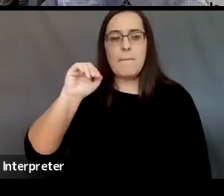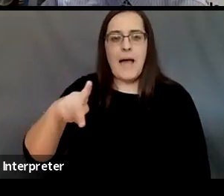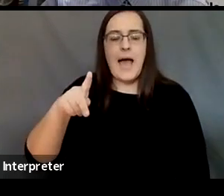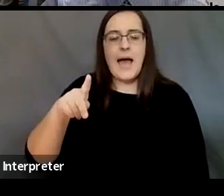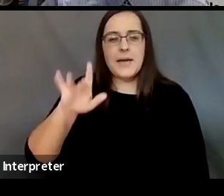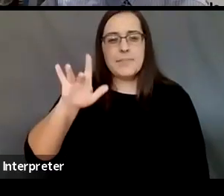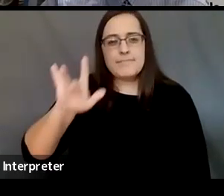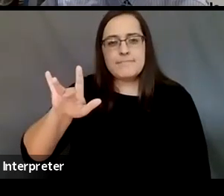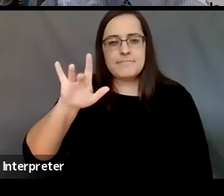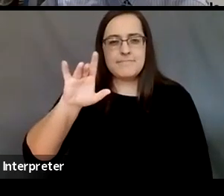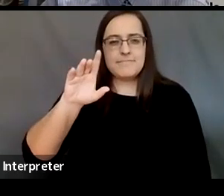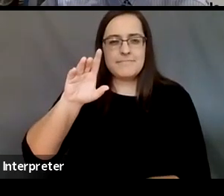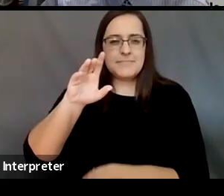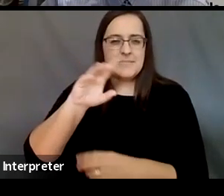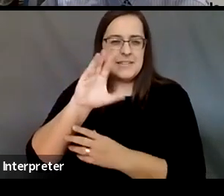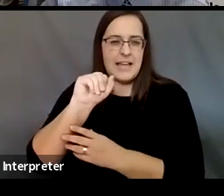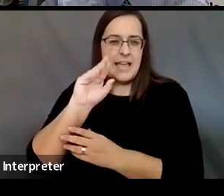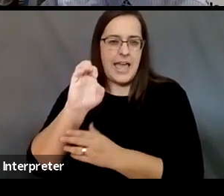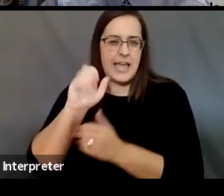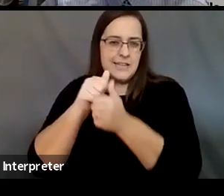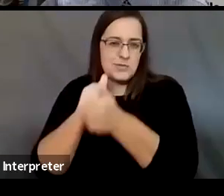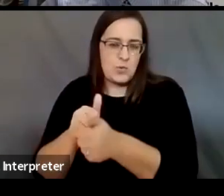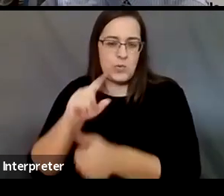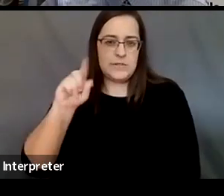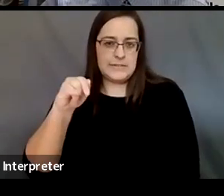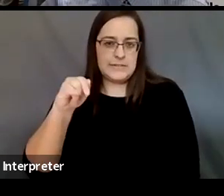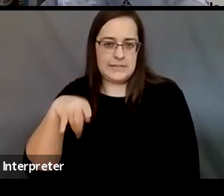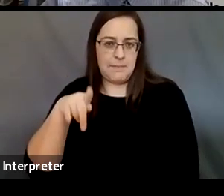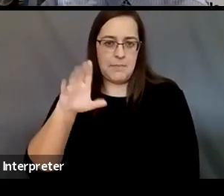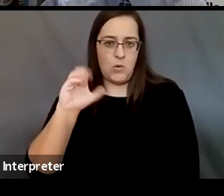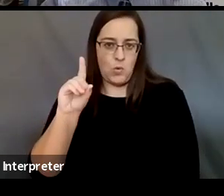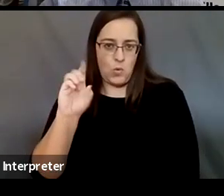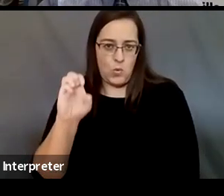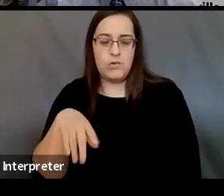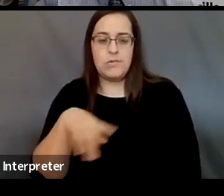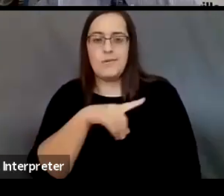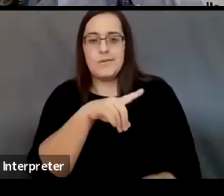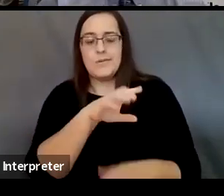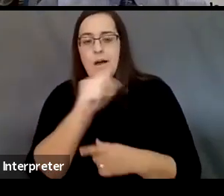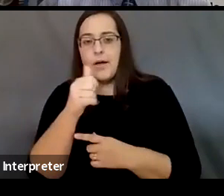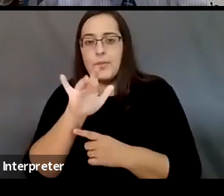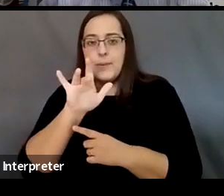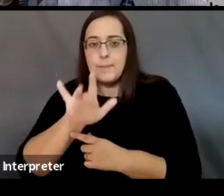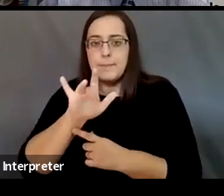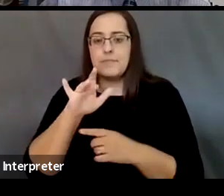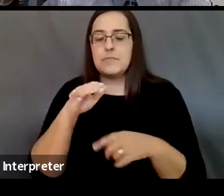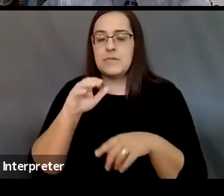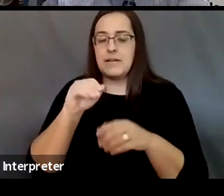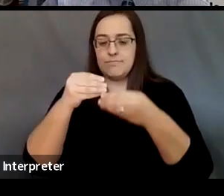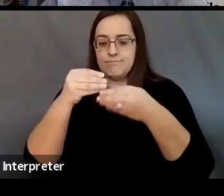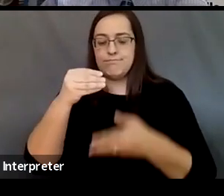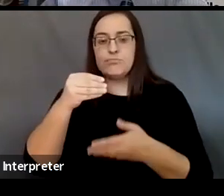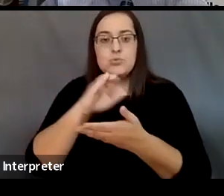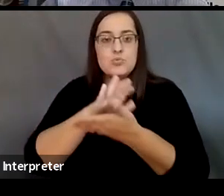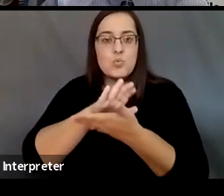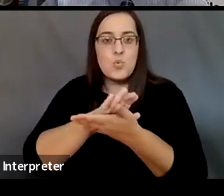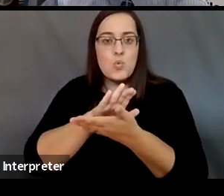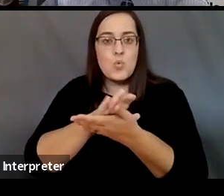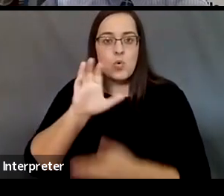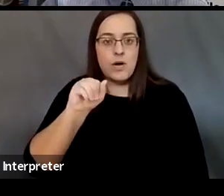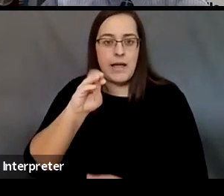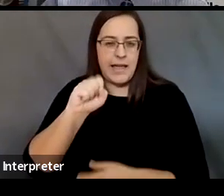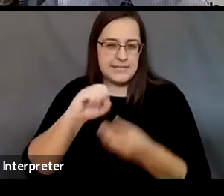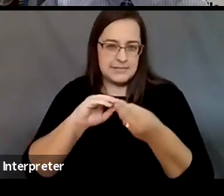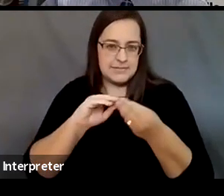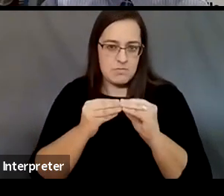that says cases by zip code. There's also a tab under the map that says cases by school. What's important about